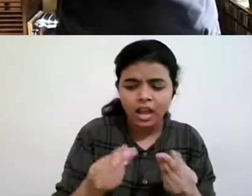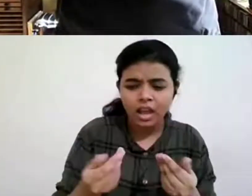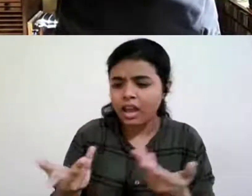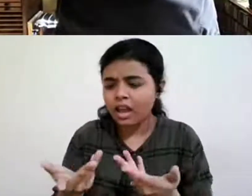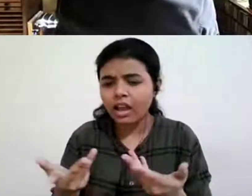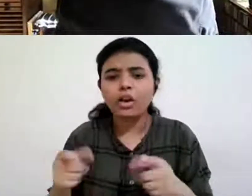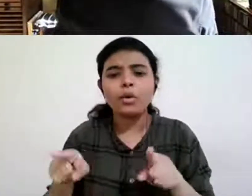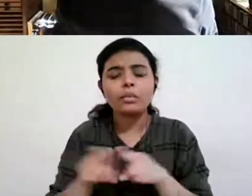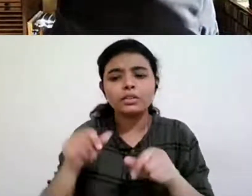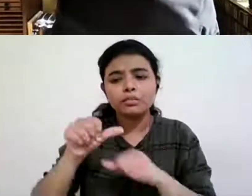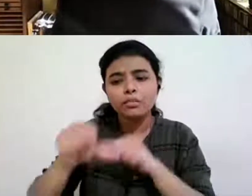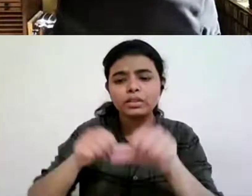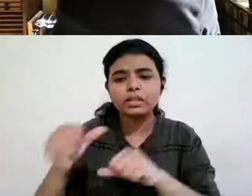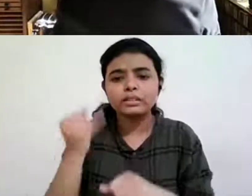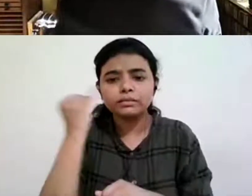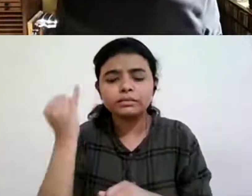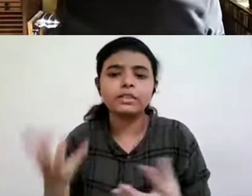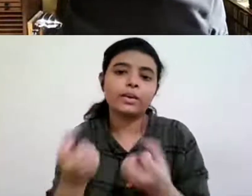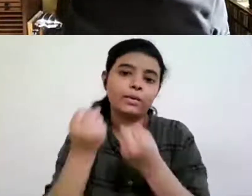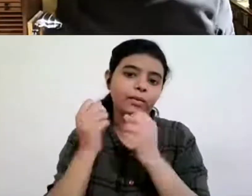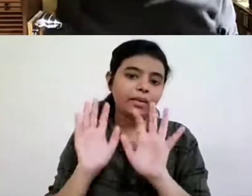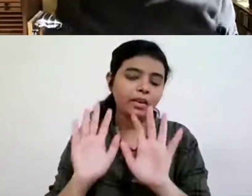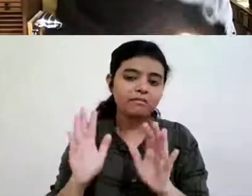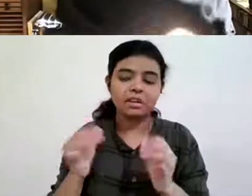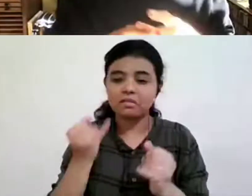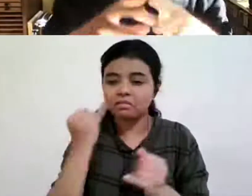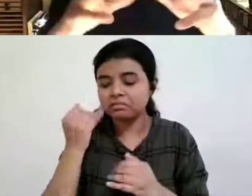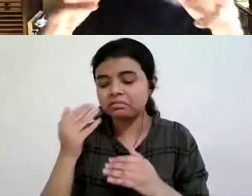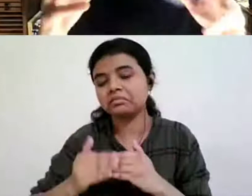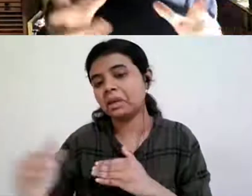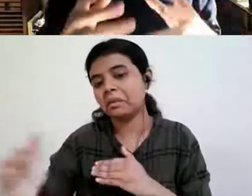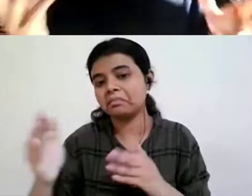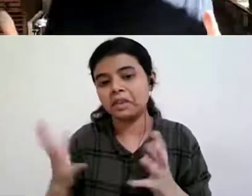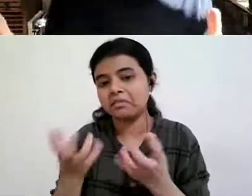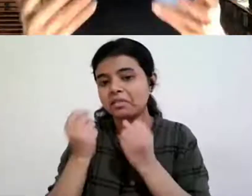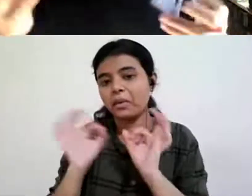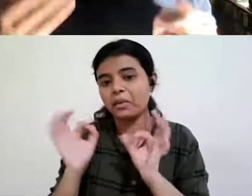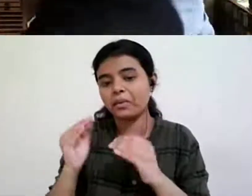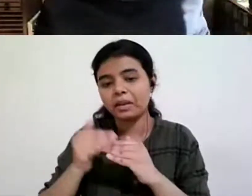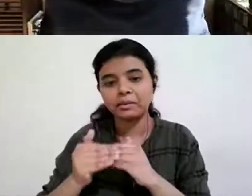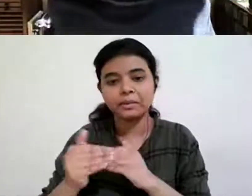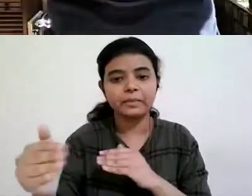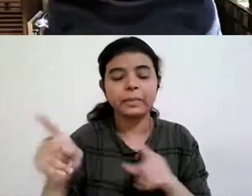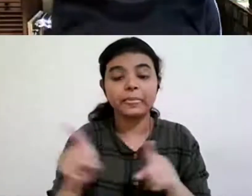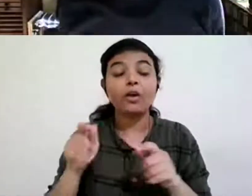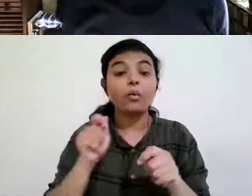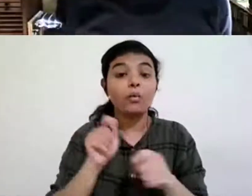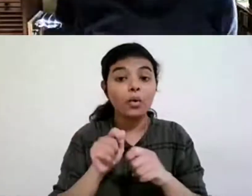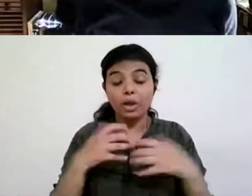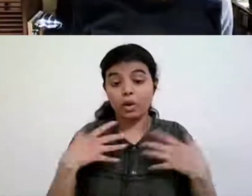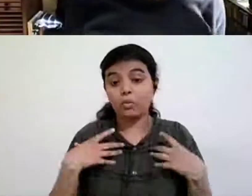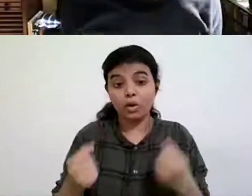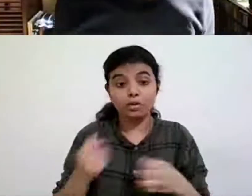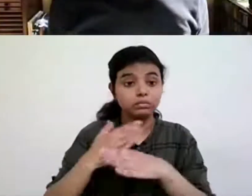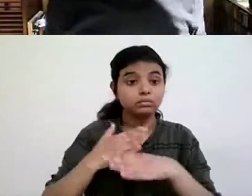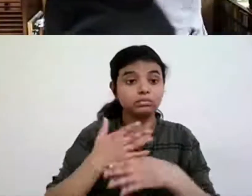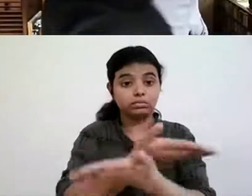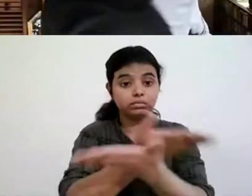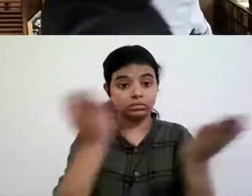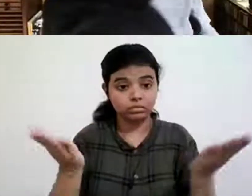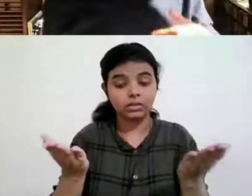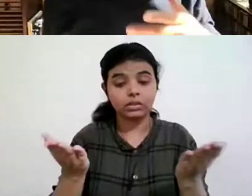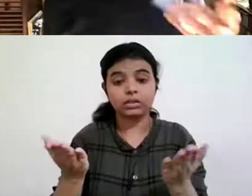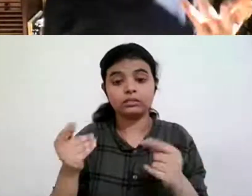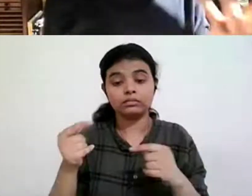our processes. And those works that I want to show or to share with you are